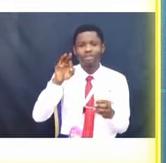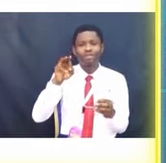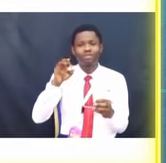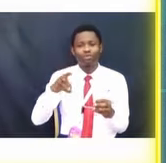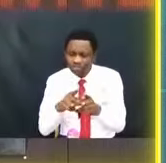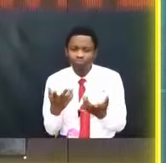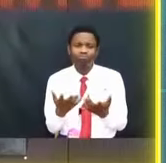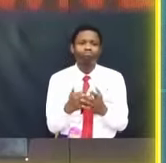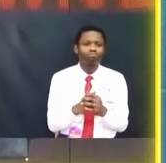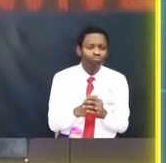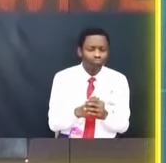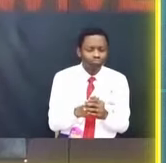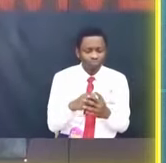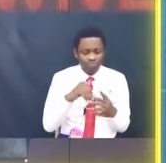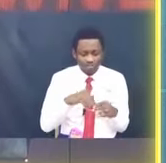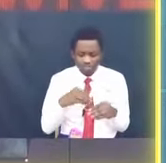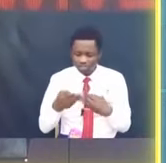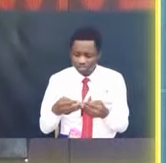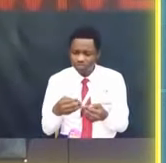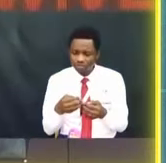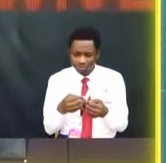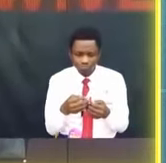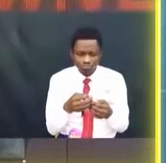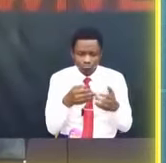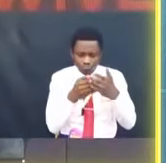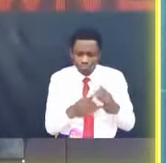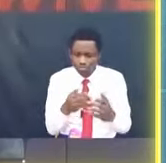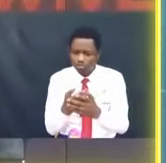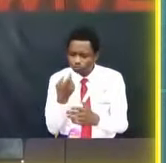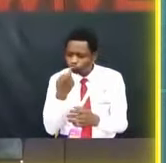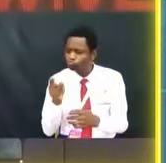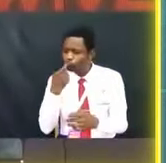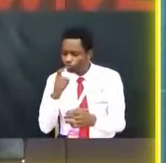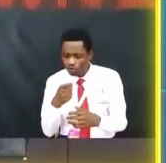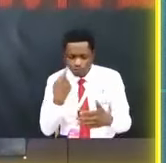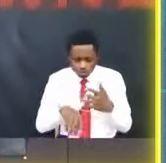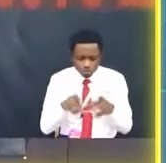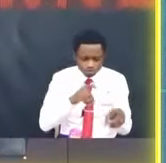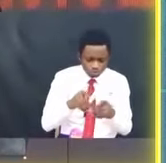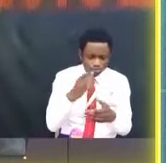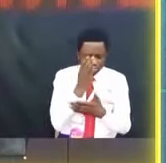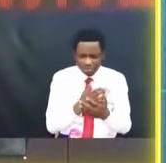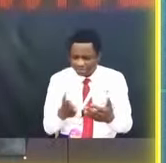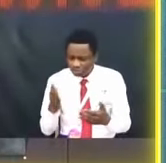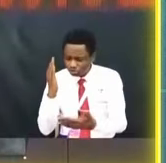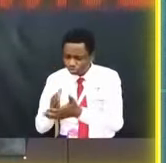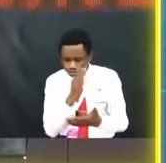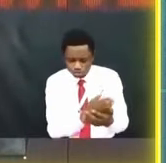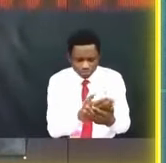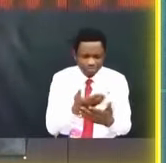and then we gave some direction as to what to do and what not to do, so far as our finances were concerned, and how to manage the